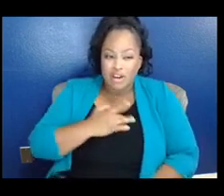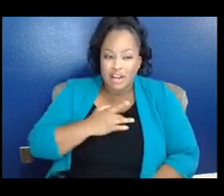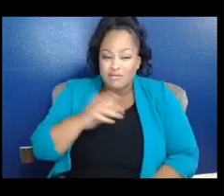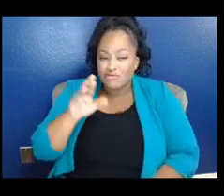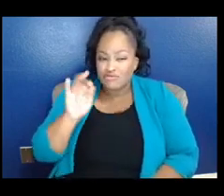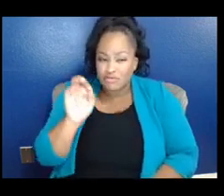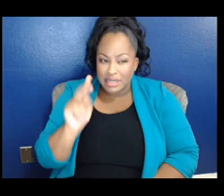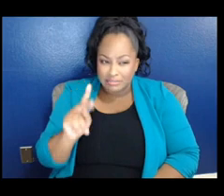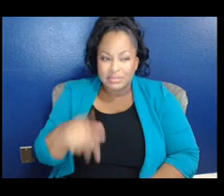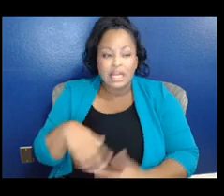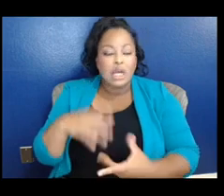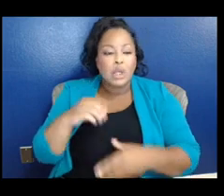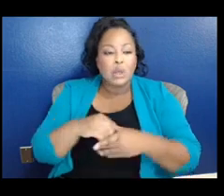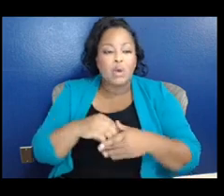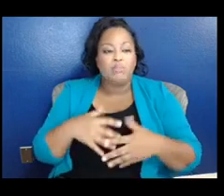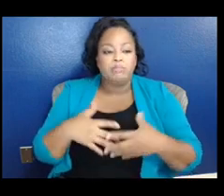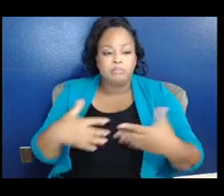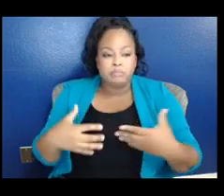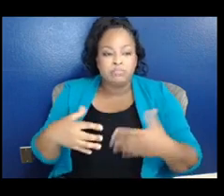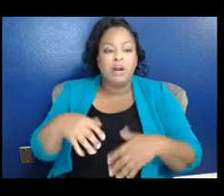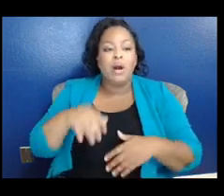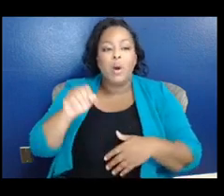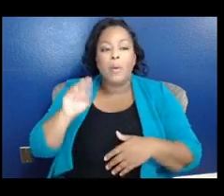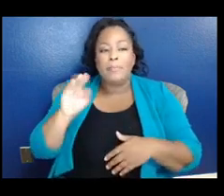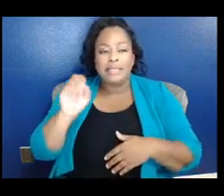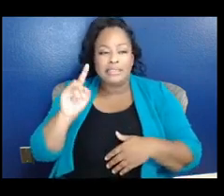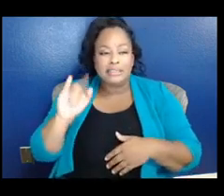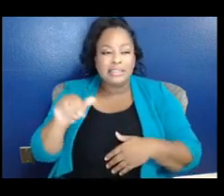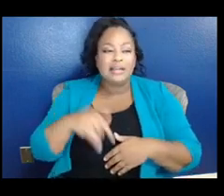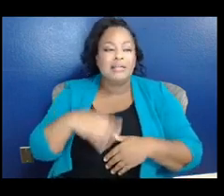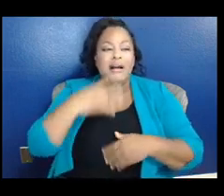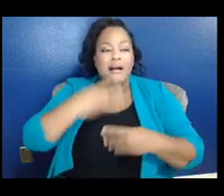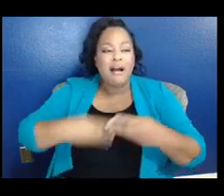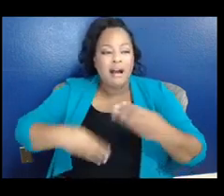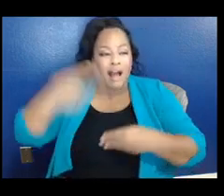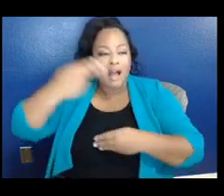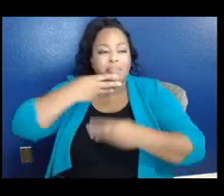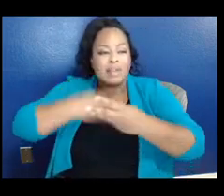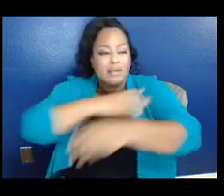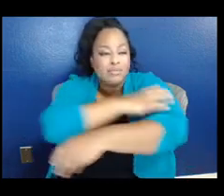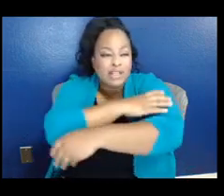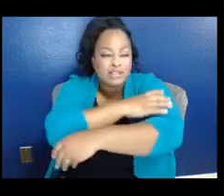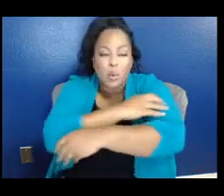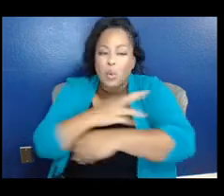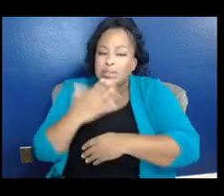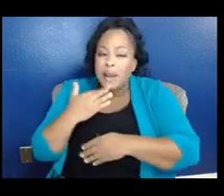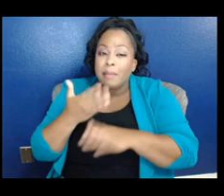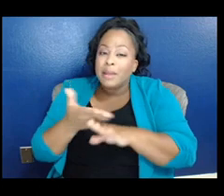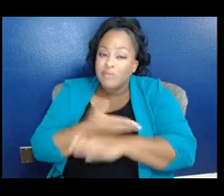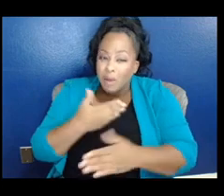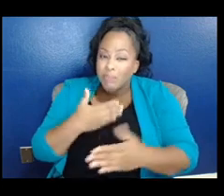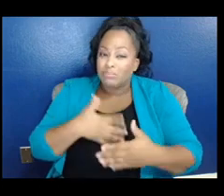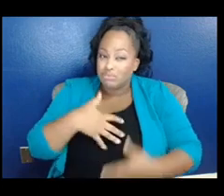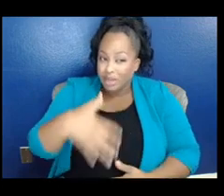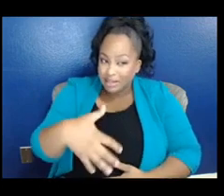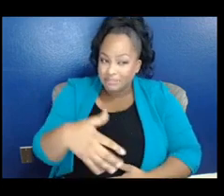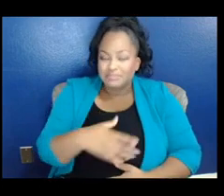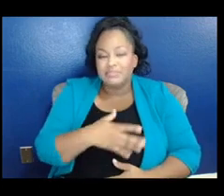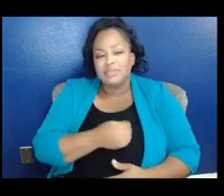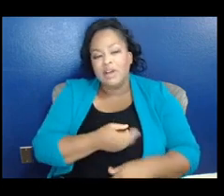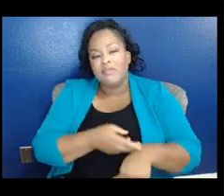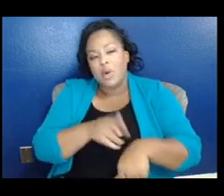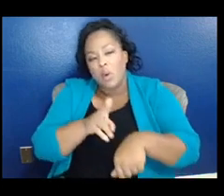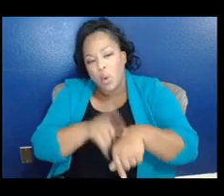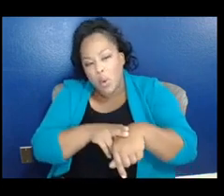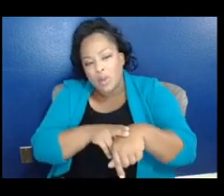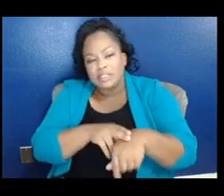cardiovascular risk factor, including overweight, obesity, hypertension, or diabetes before becoming pregnant. Of course,